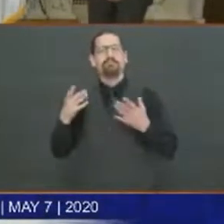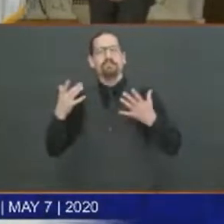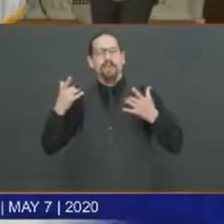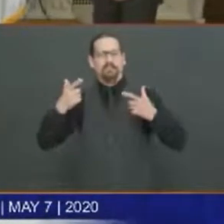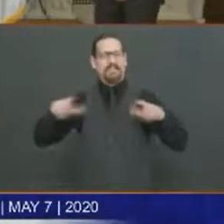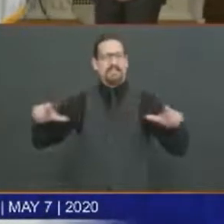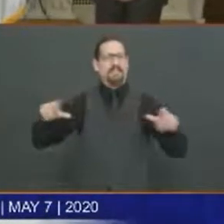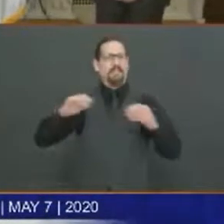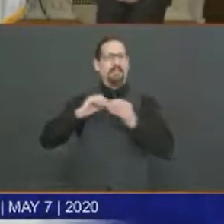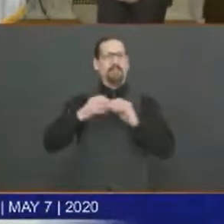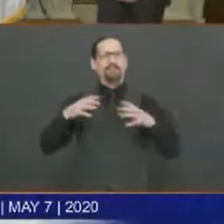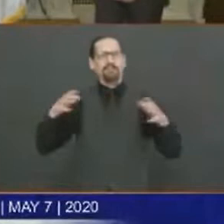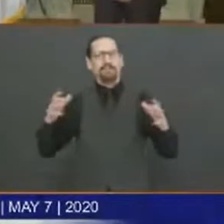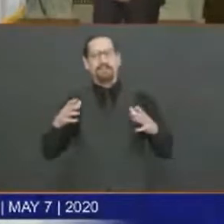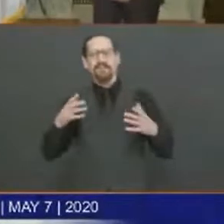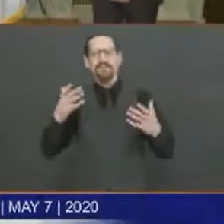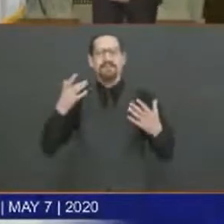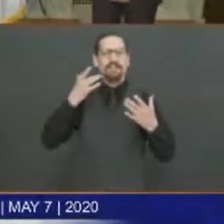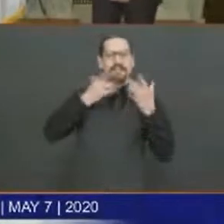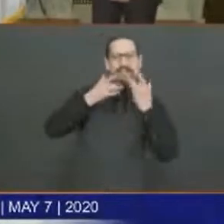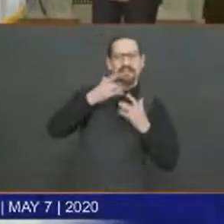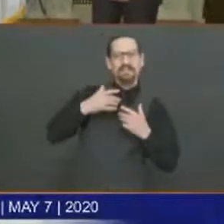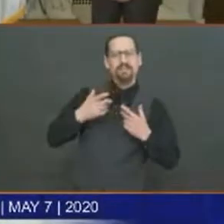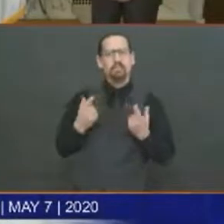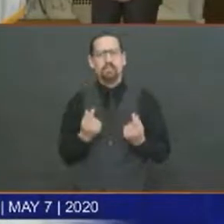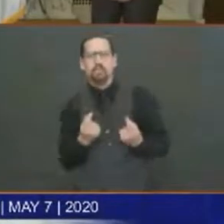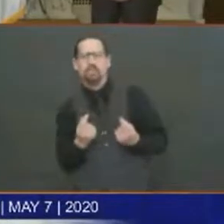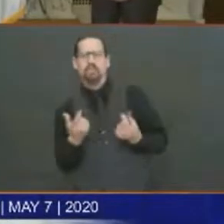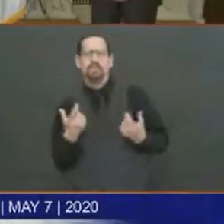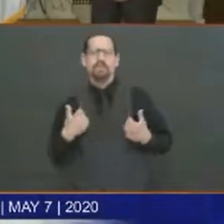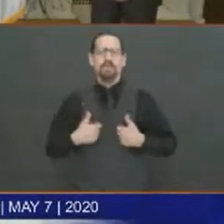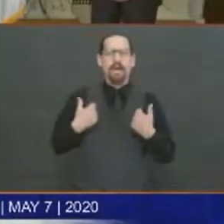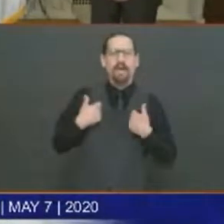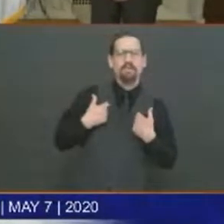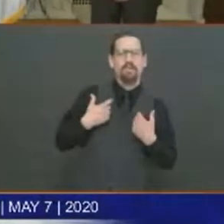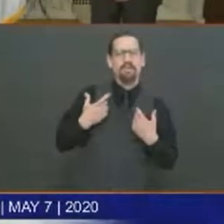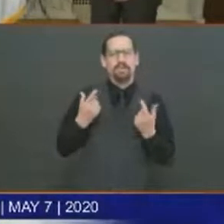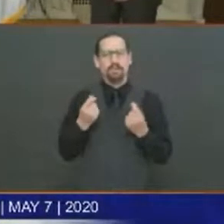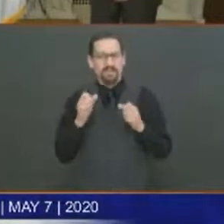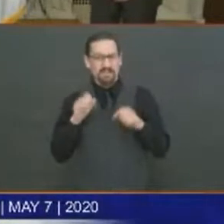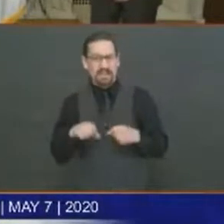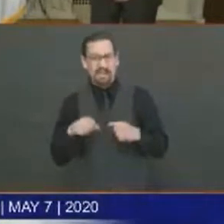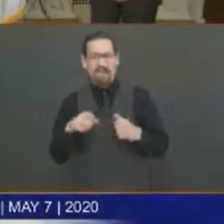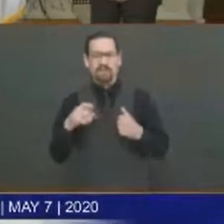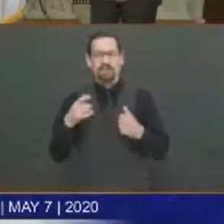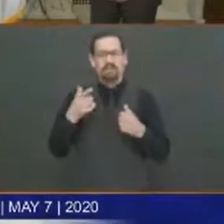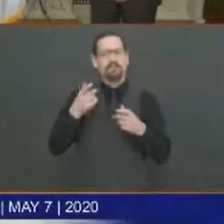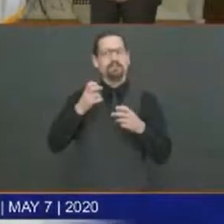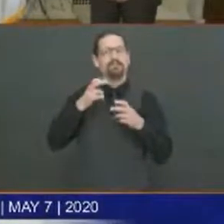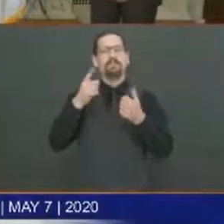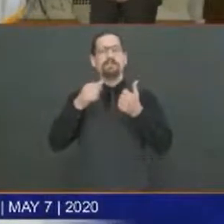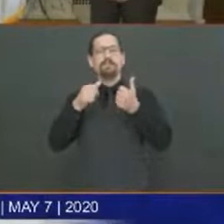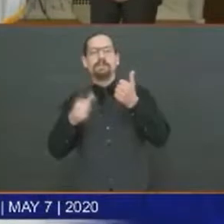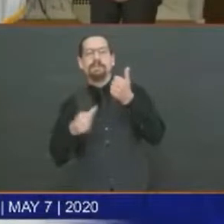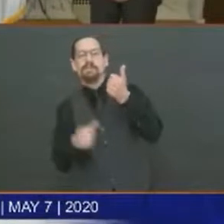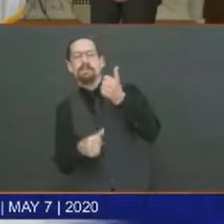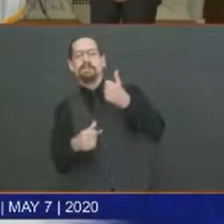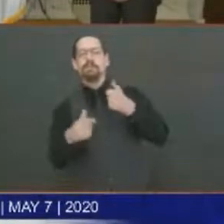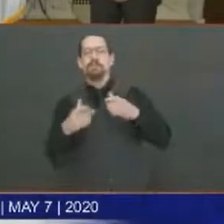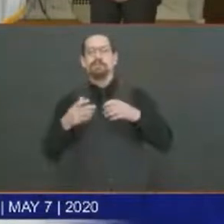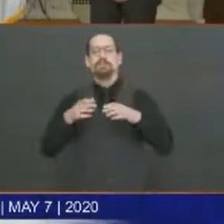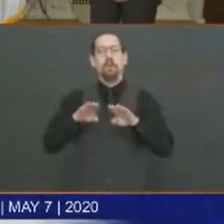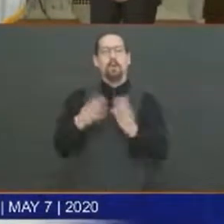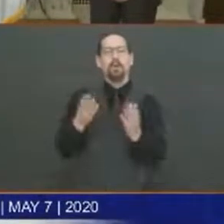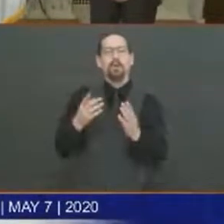to survive and have asked if there could be a sub-classification in the gym category that would allow them to open sooner. It's a great